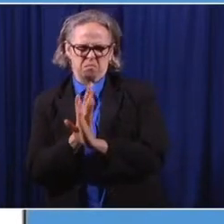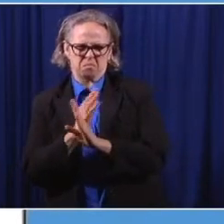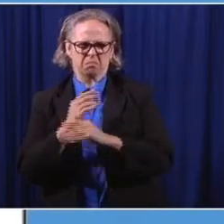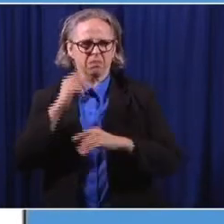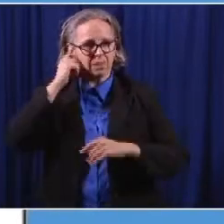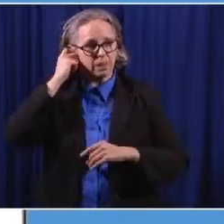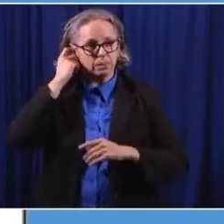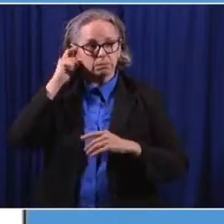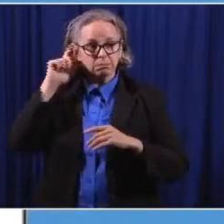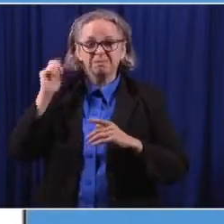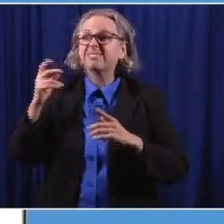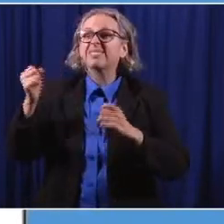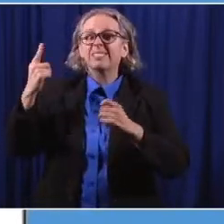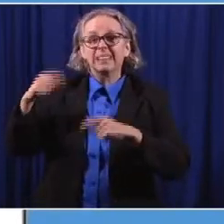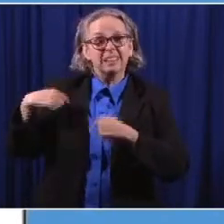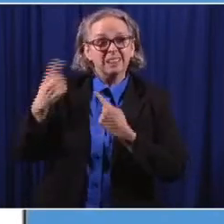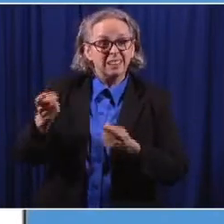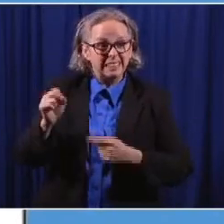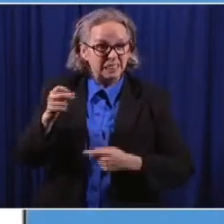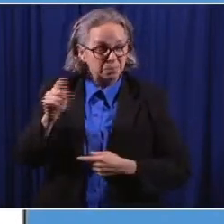September,